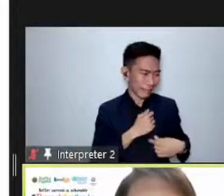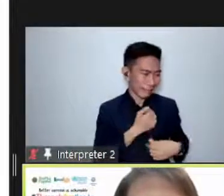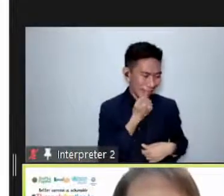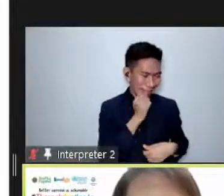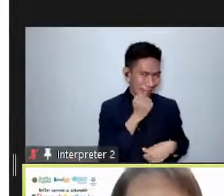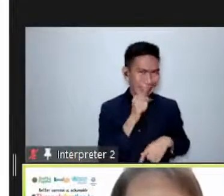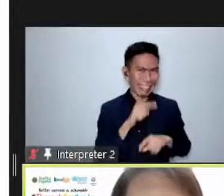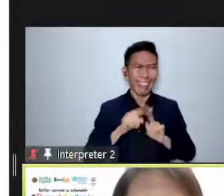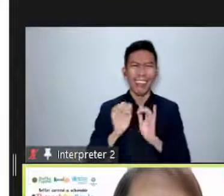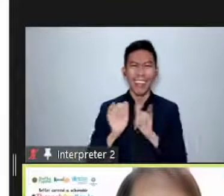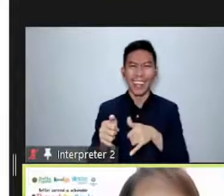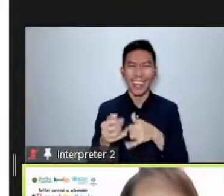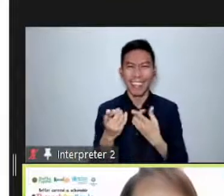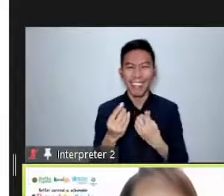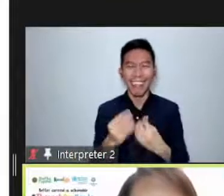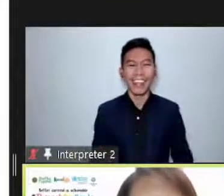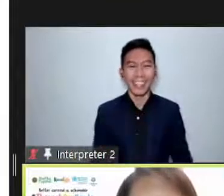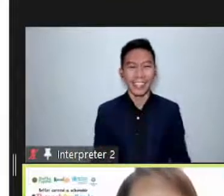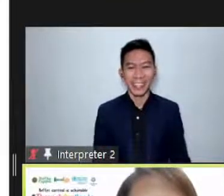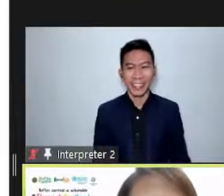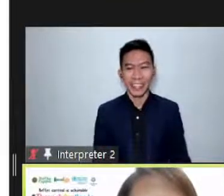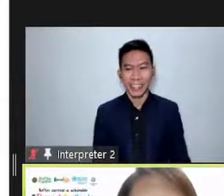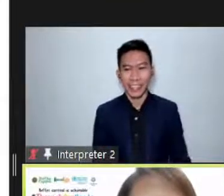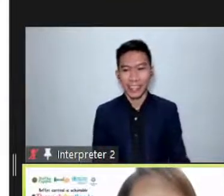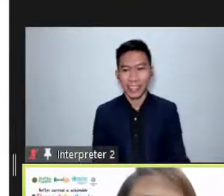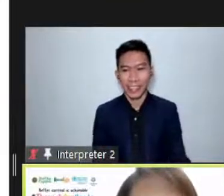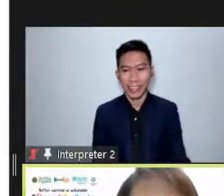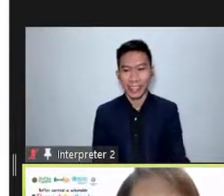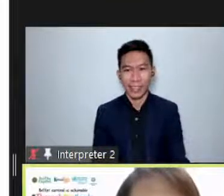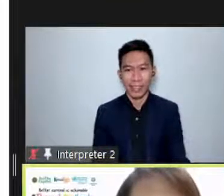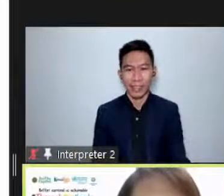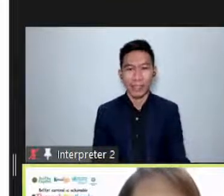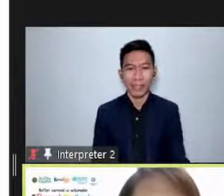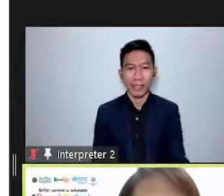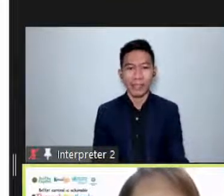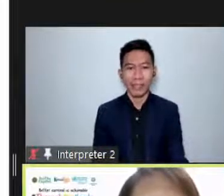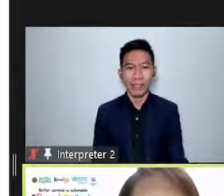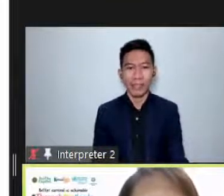So, we are getting answers na po, no? Coke, chocolates, lechon, we have lechon,